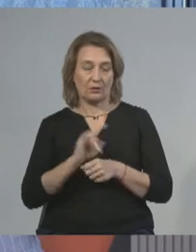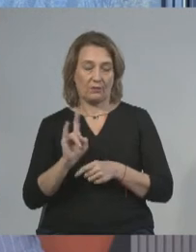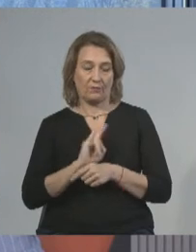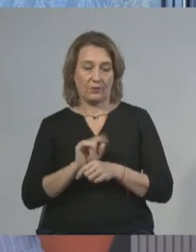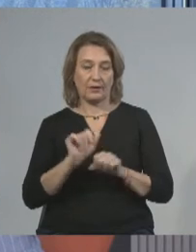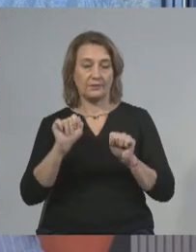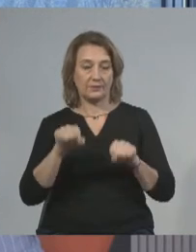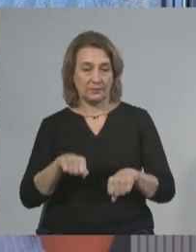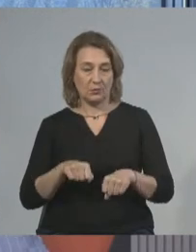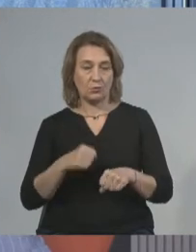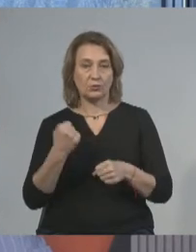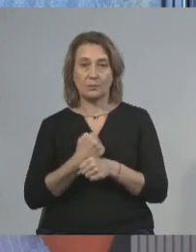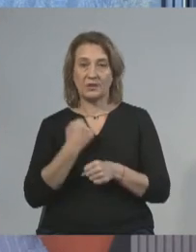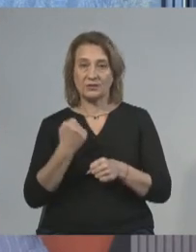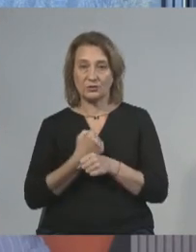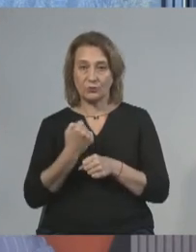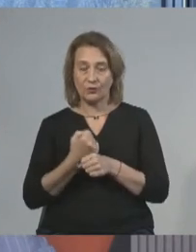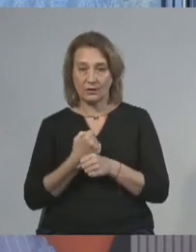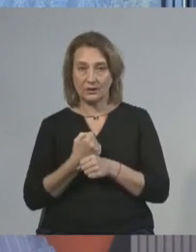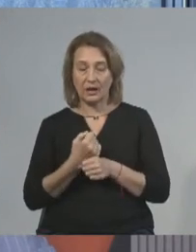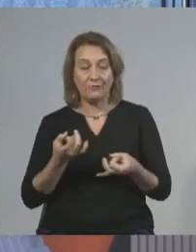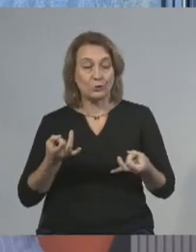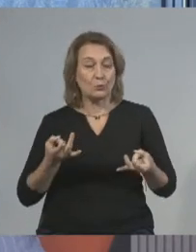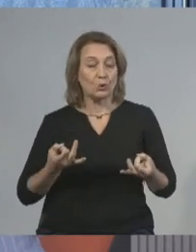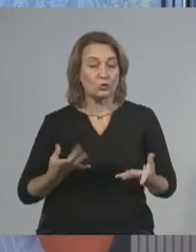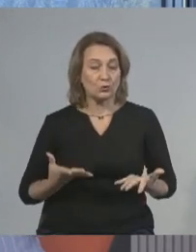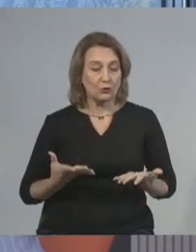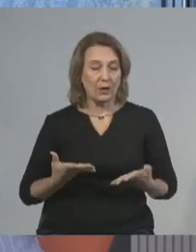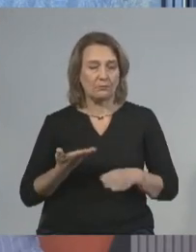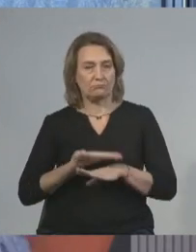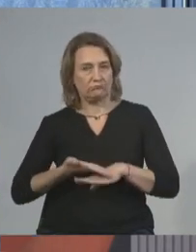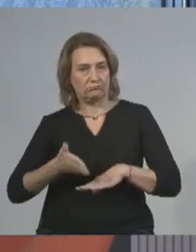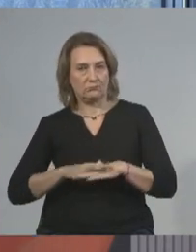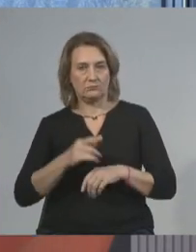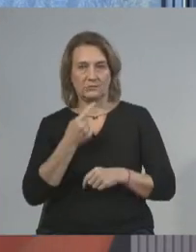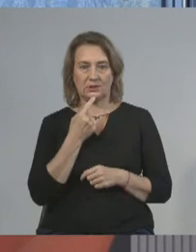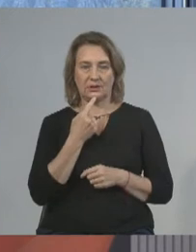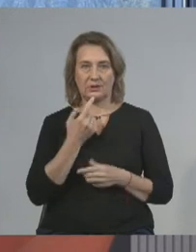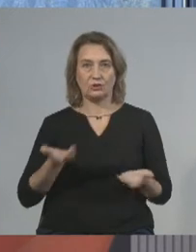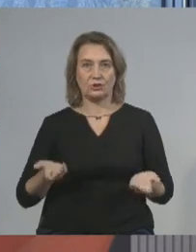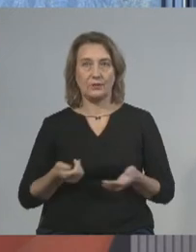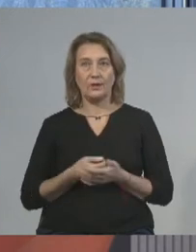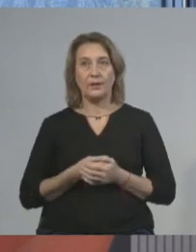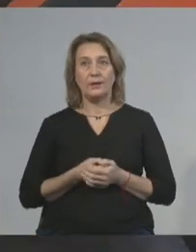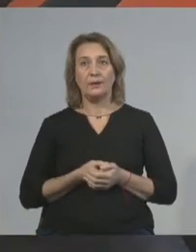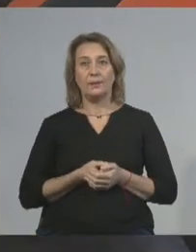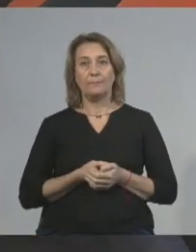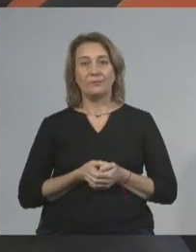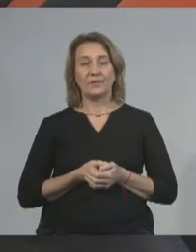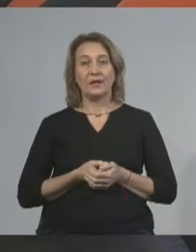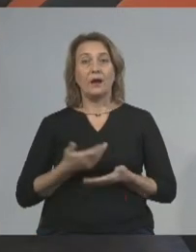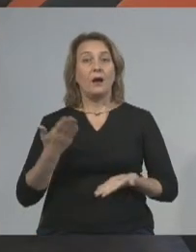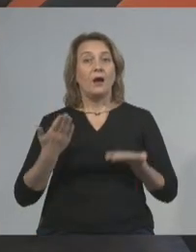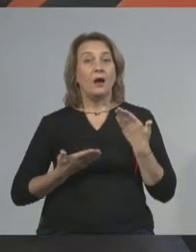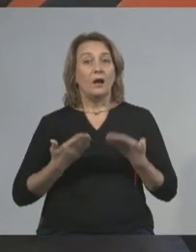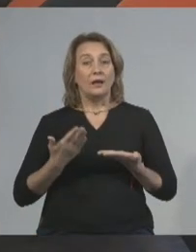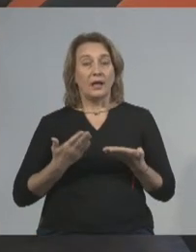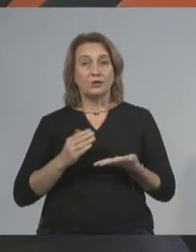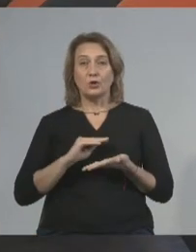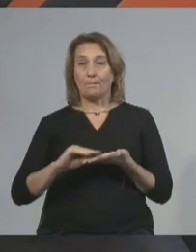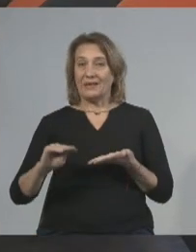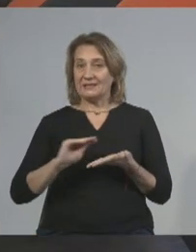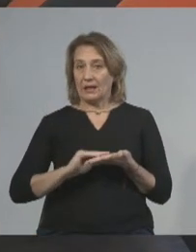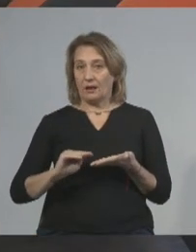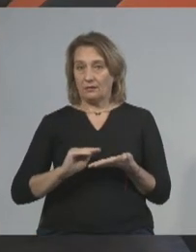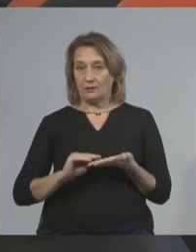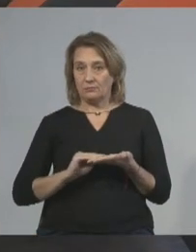because yes of course fakes can spread even on tick-tock and it's very difficult to refute those